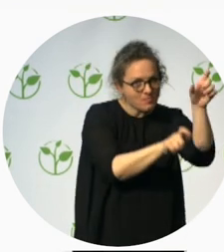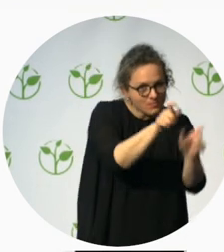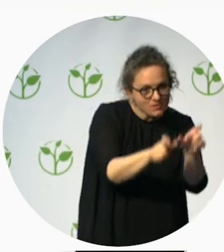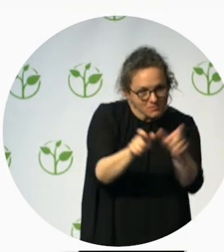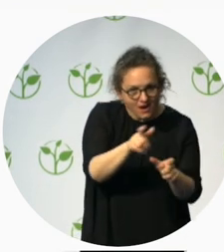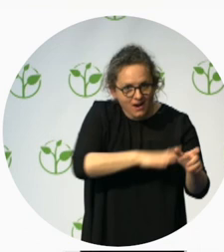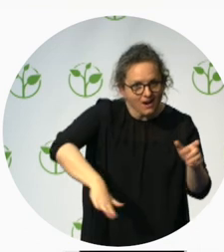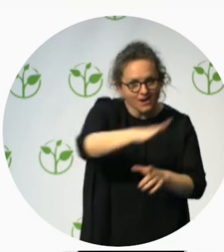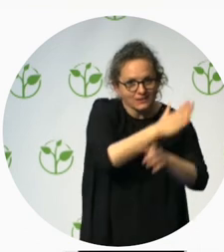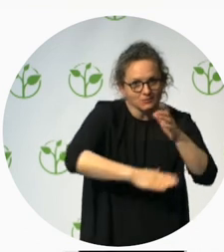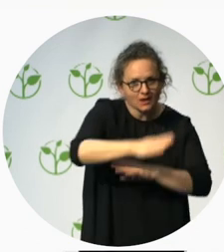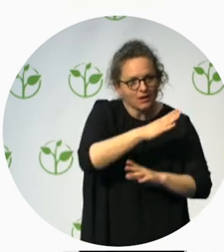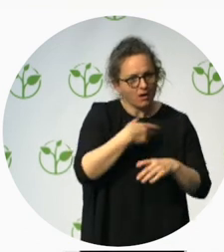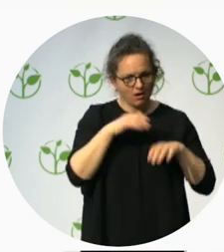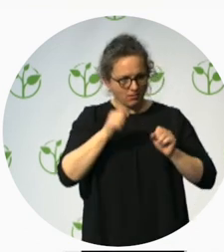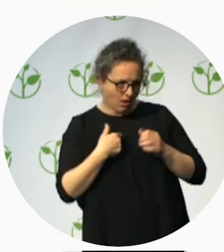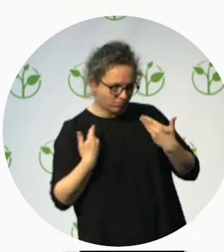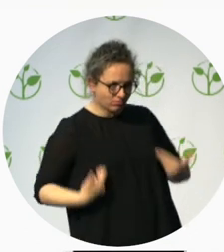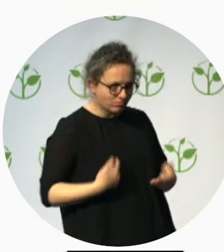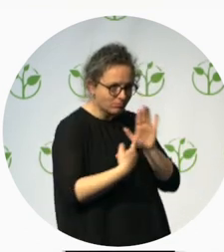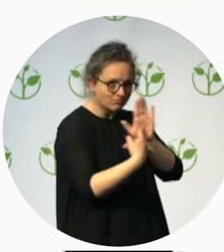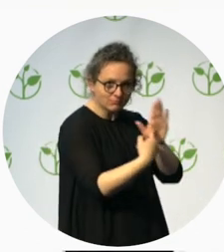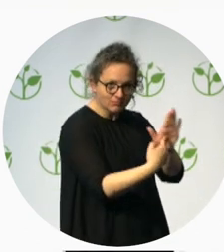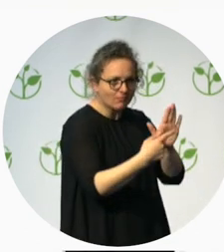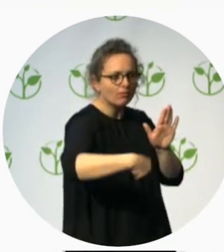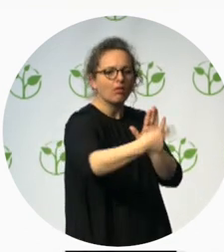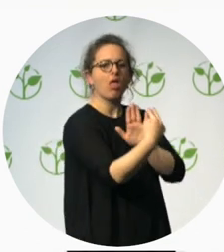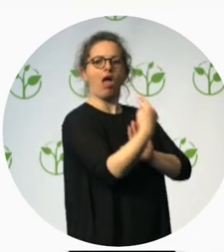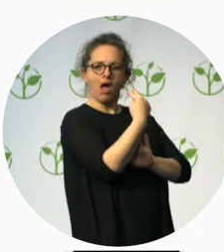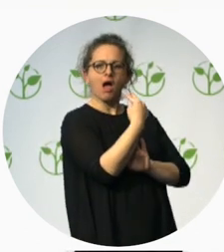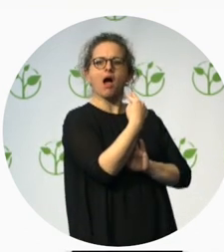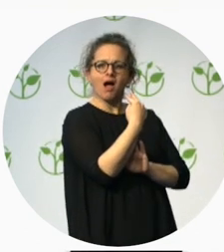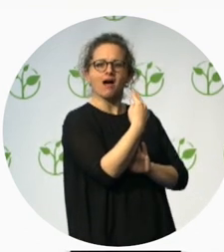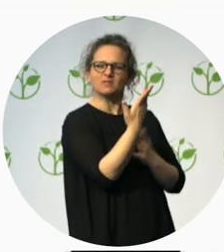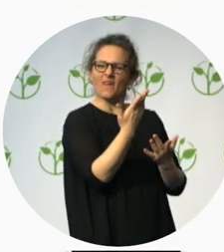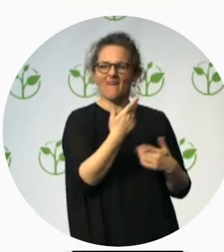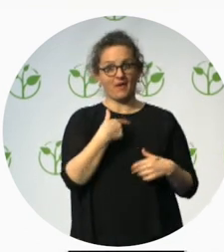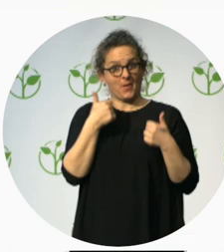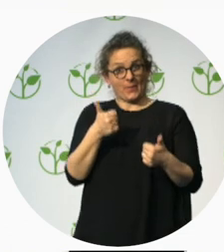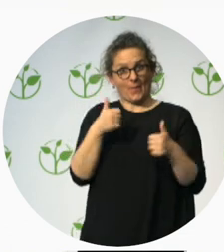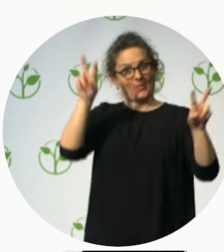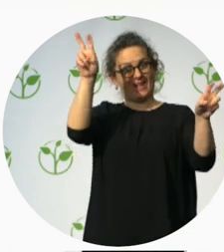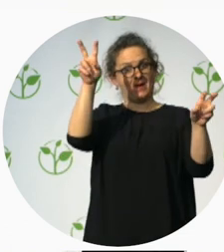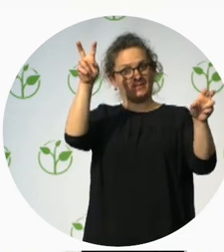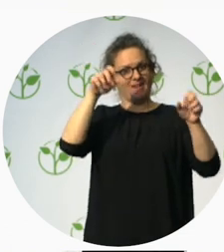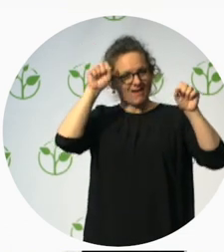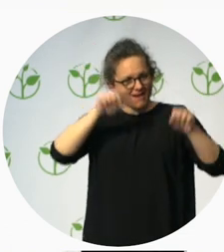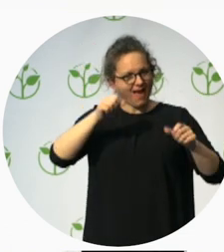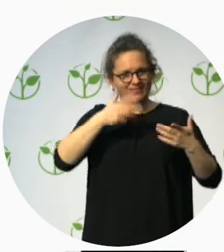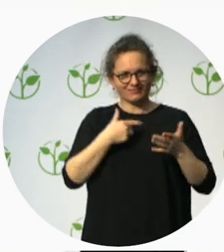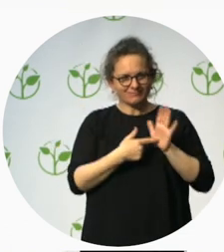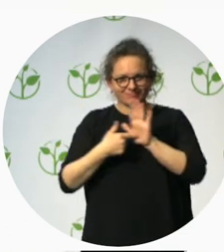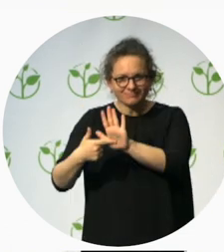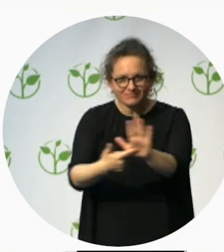example, the issue of education. This is a theme very, very close to my heart. Today, more than 32